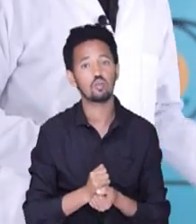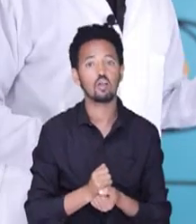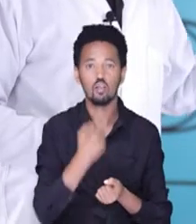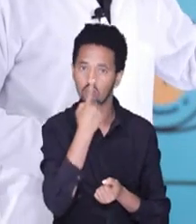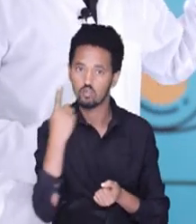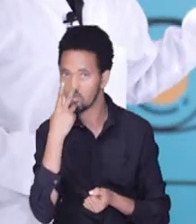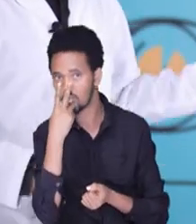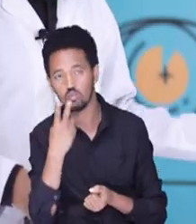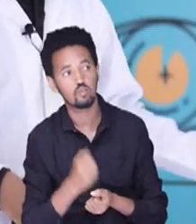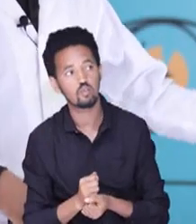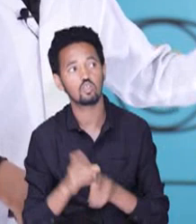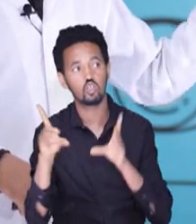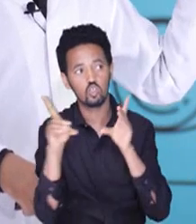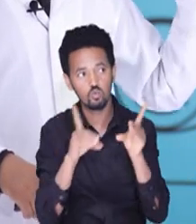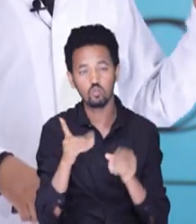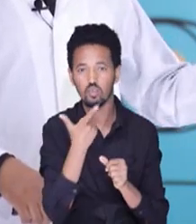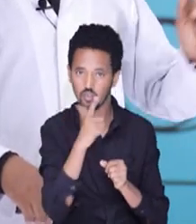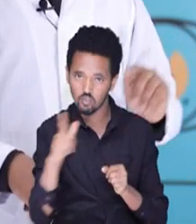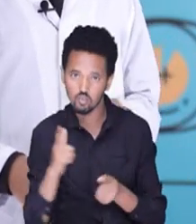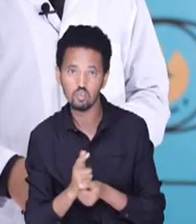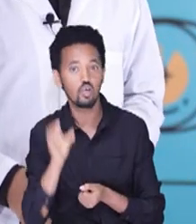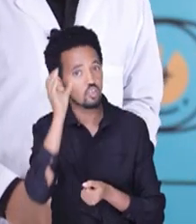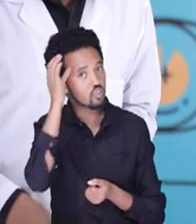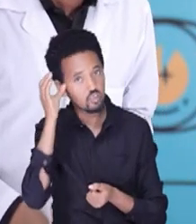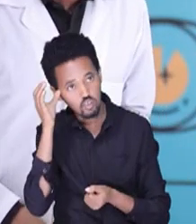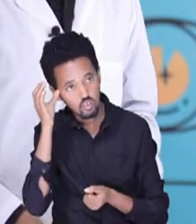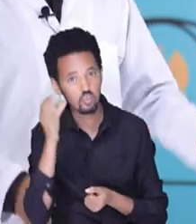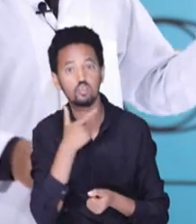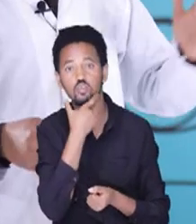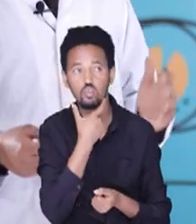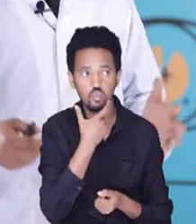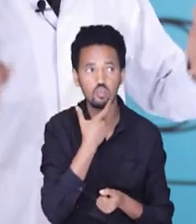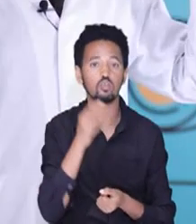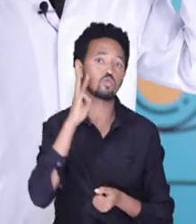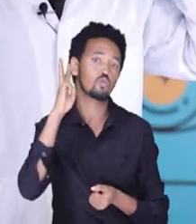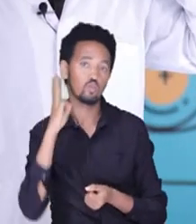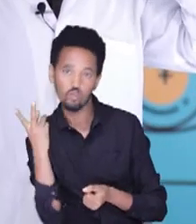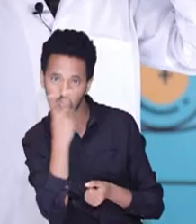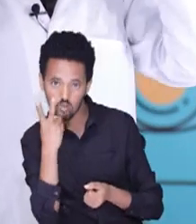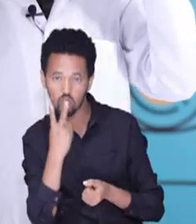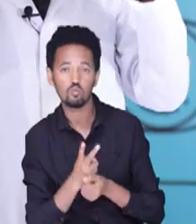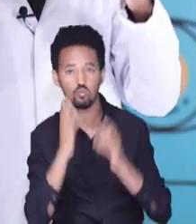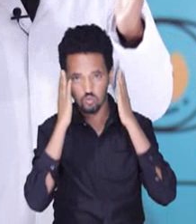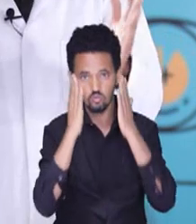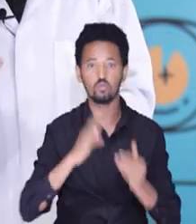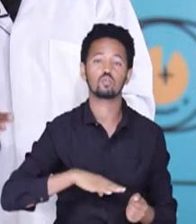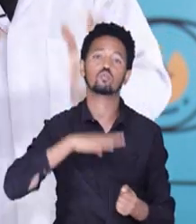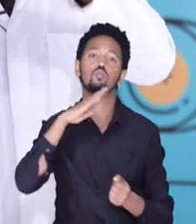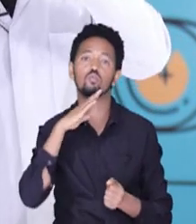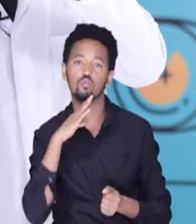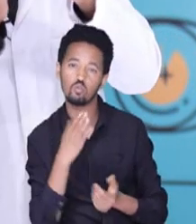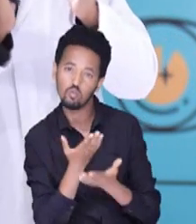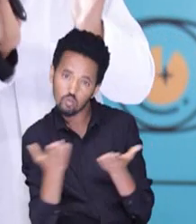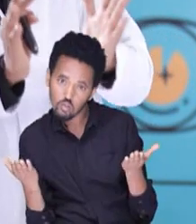each. During the reign of Charles, England was involved in the two expensive and unsuccessful wars